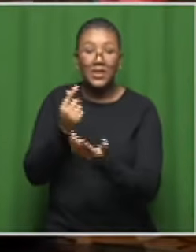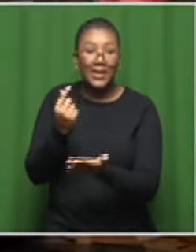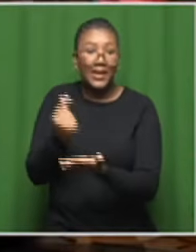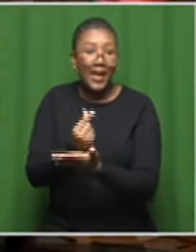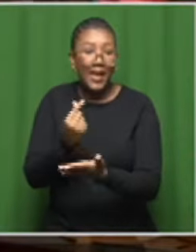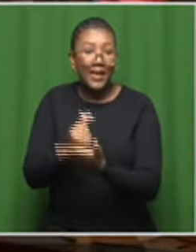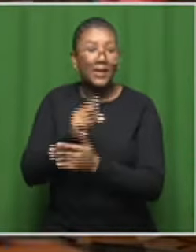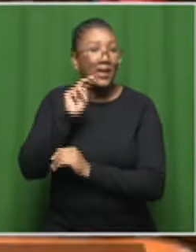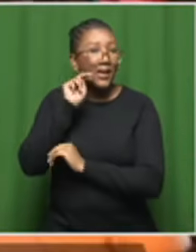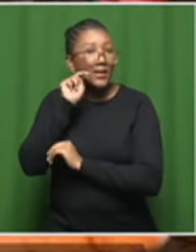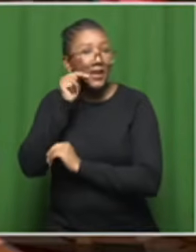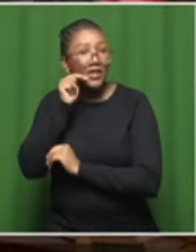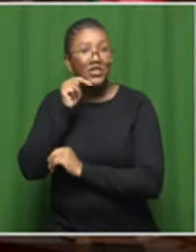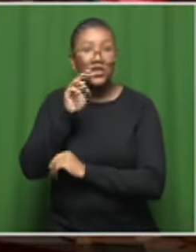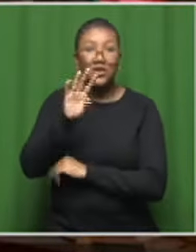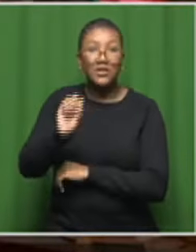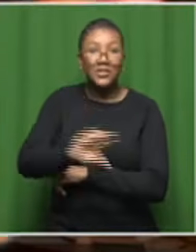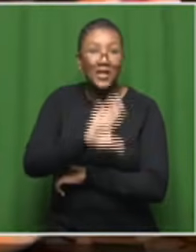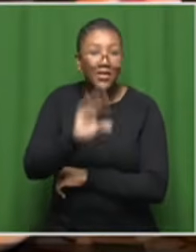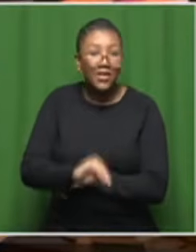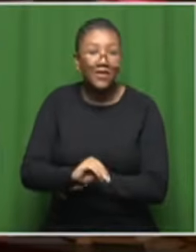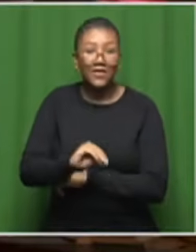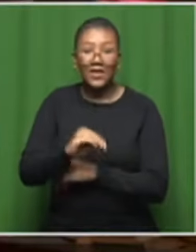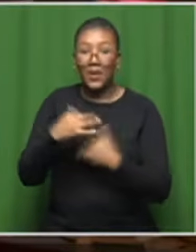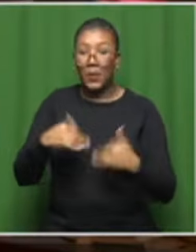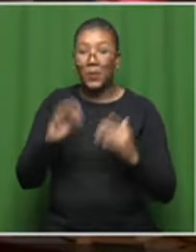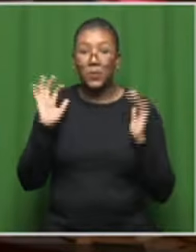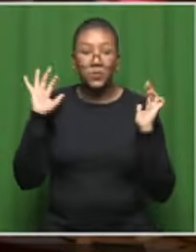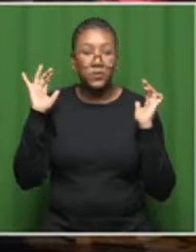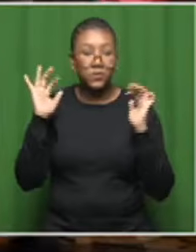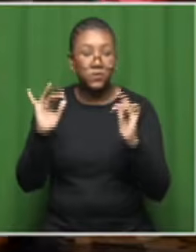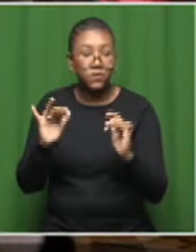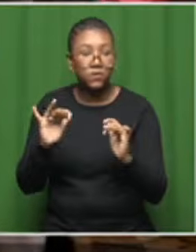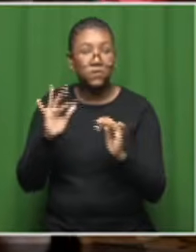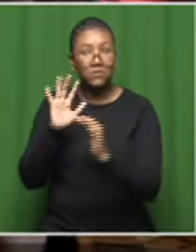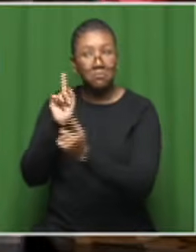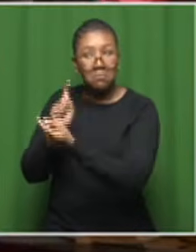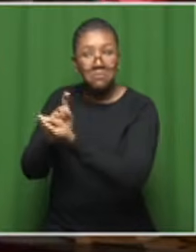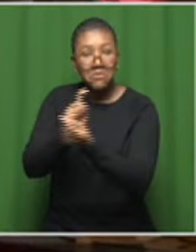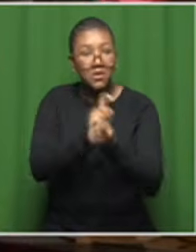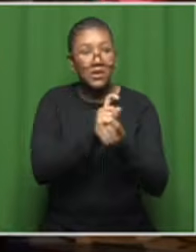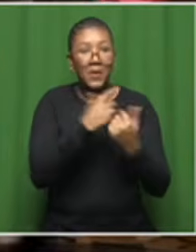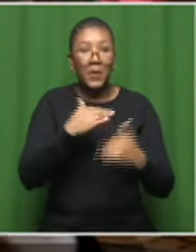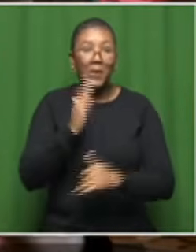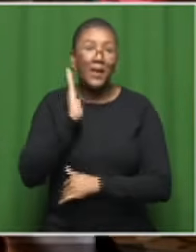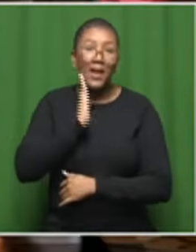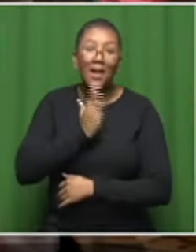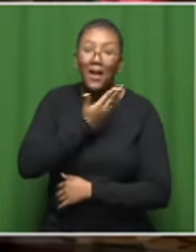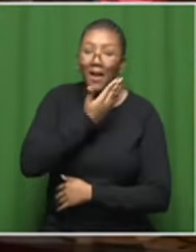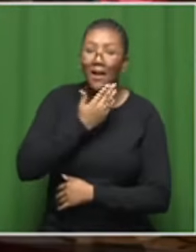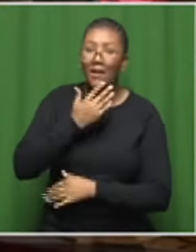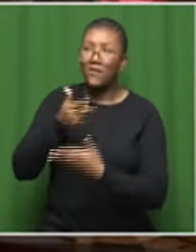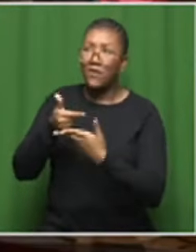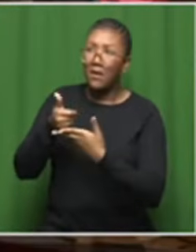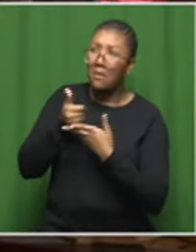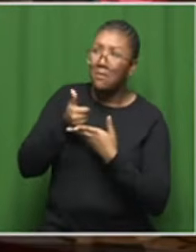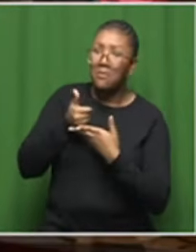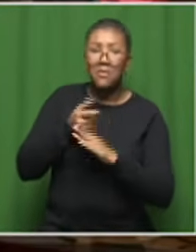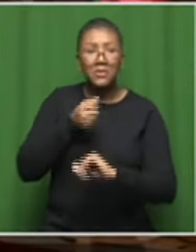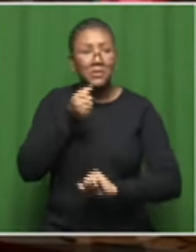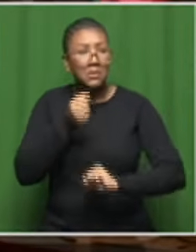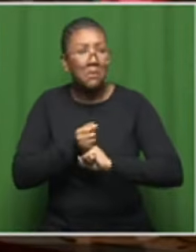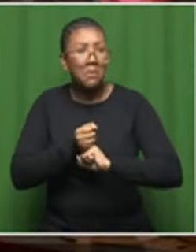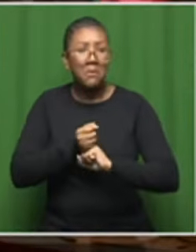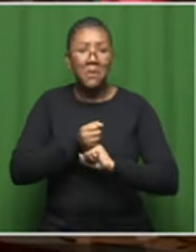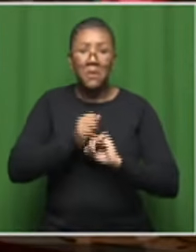from Nigeria, from South Africa, of course, fantastic. Everyone was so kind. Everyone was so helpful. Everyone was like